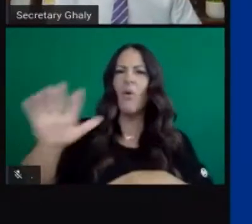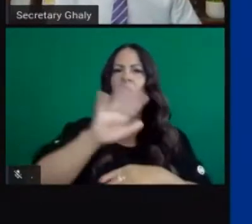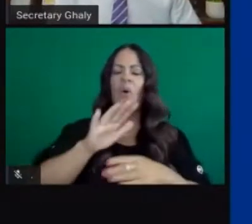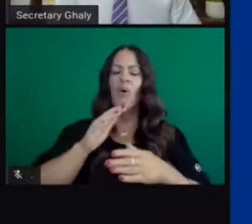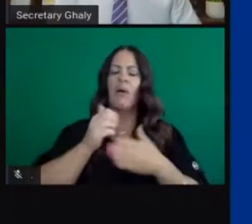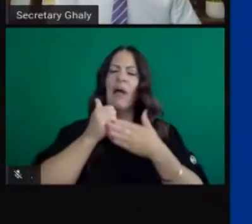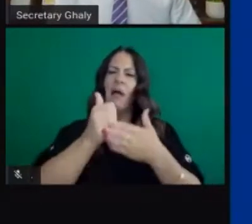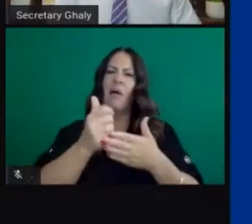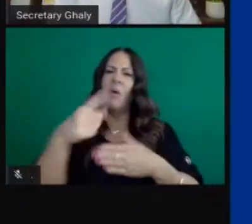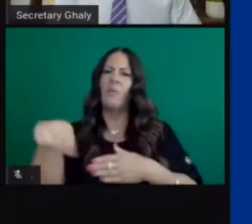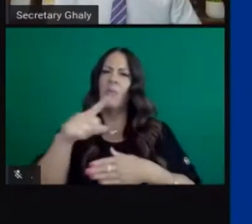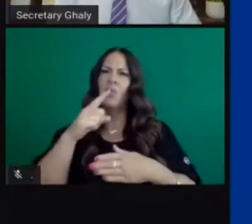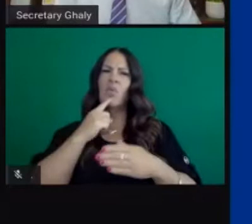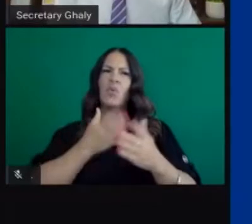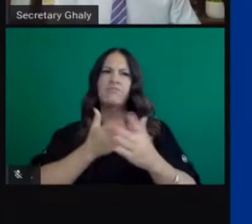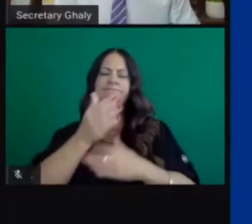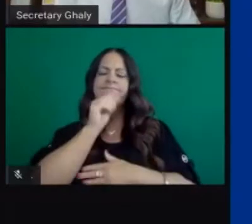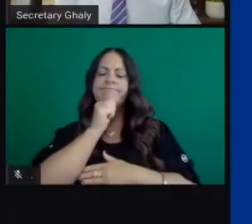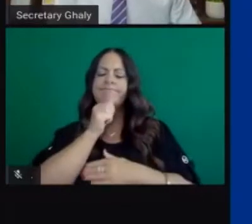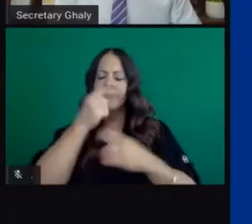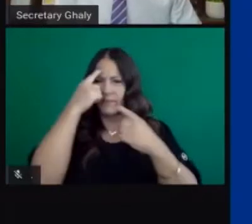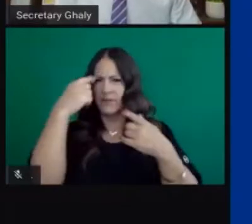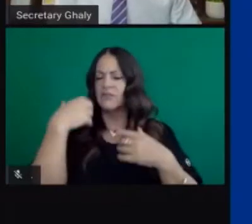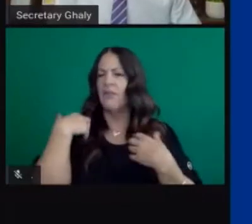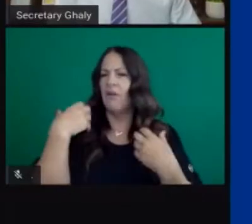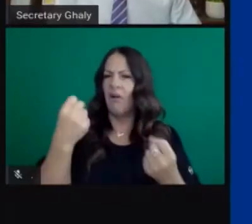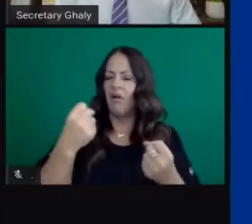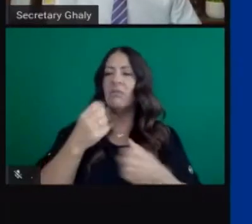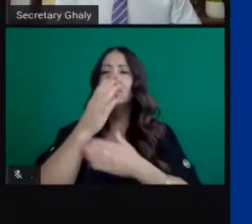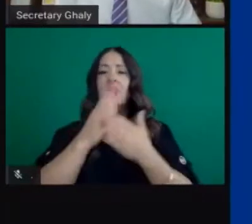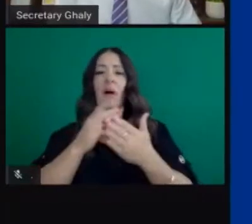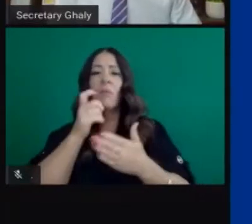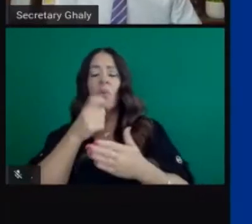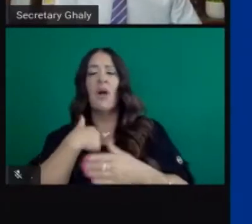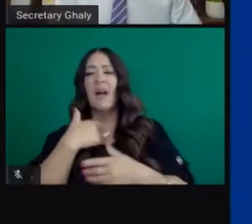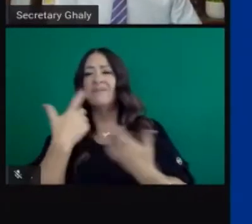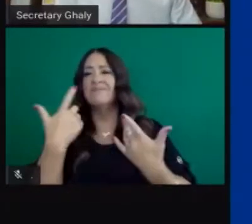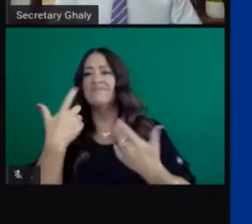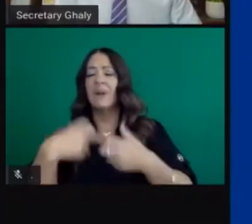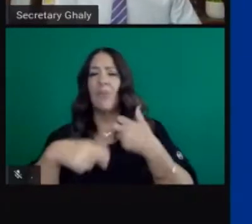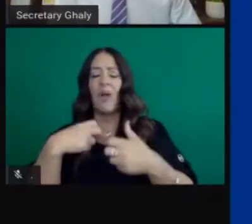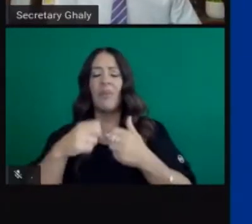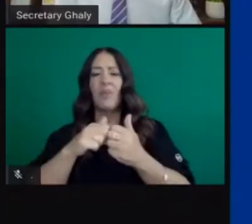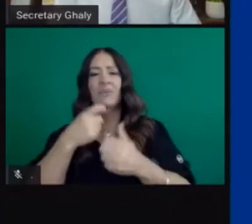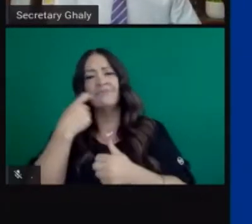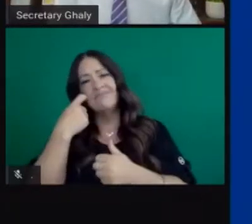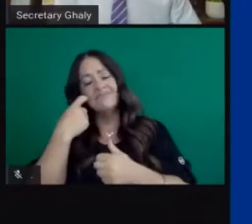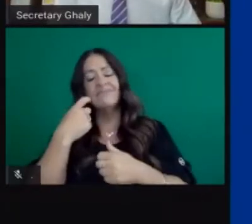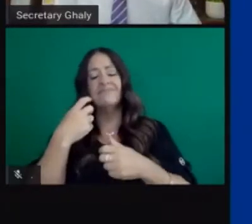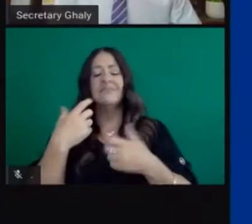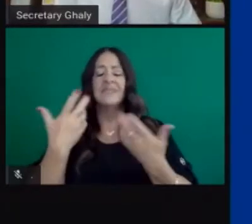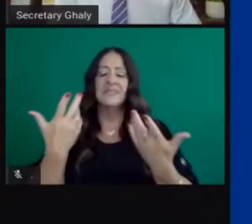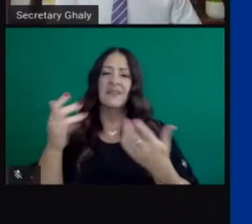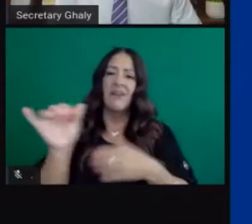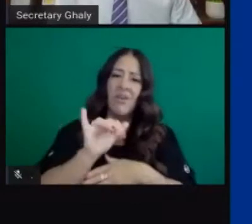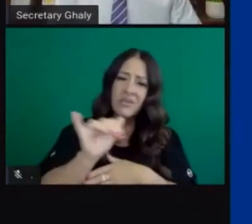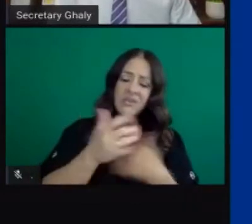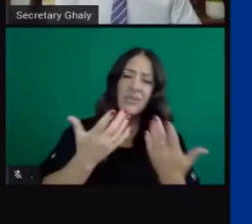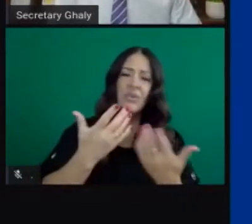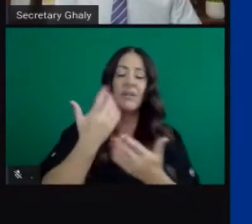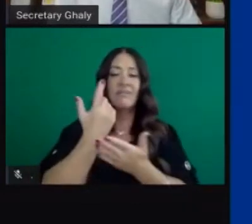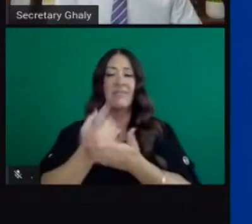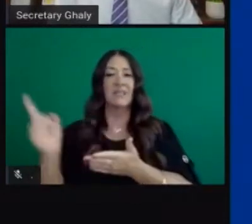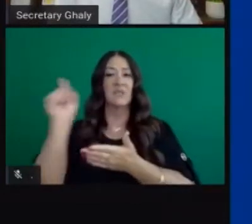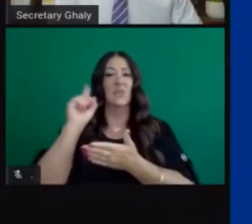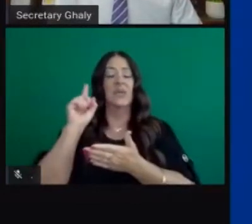both mental health as well as substance use disorder challenges. Late last week, the governor signed